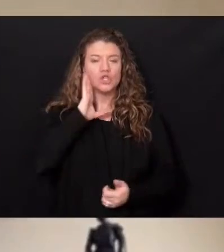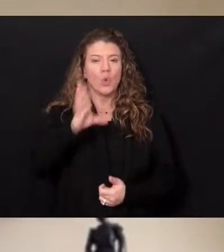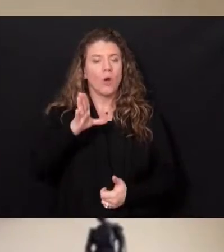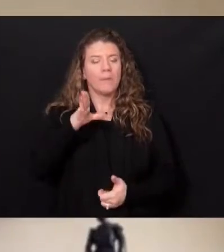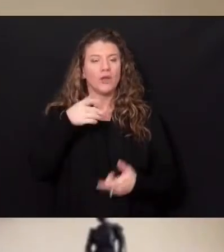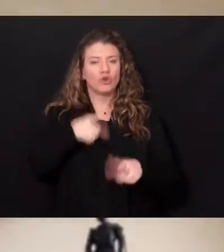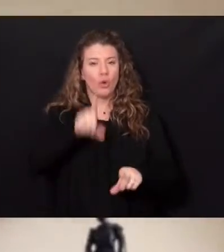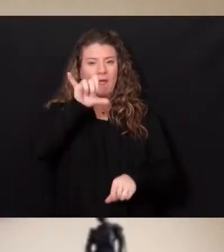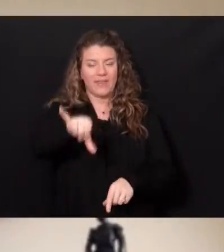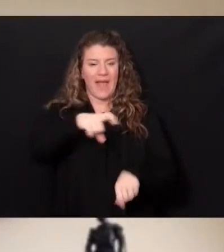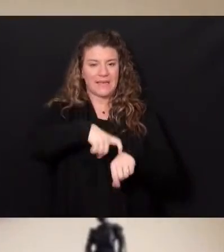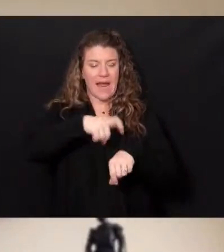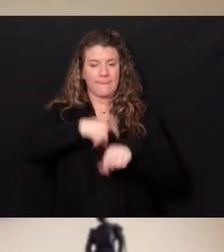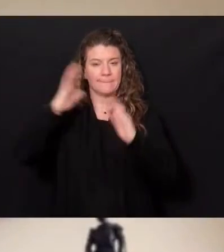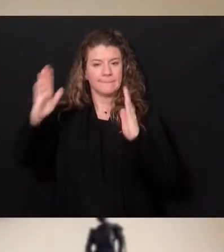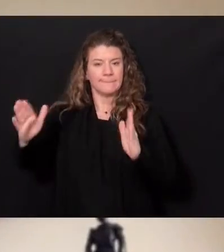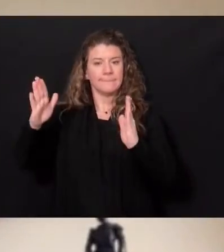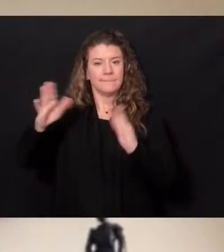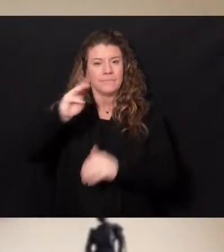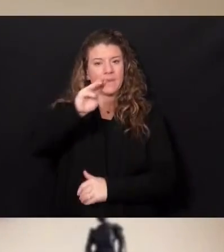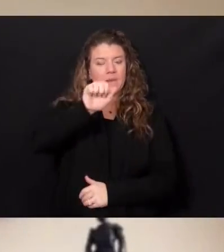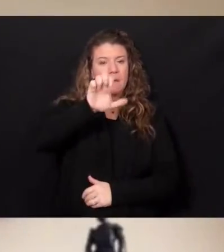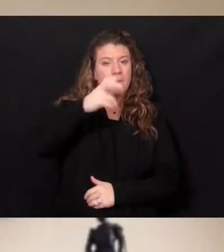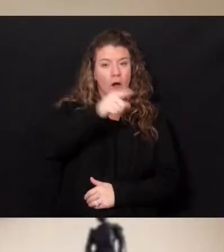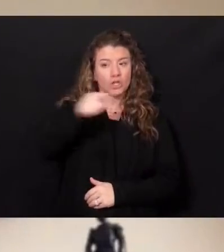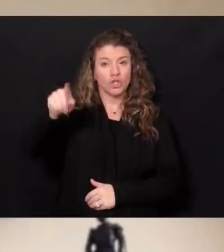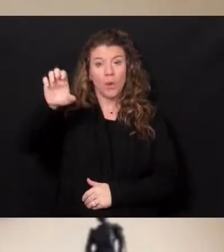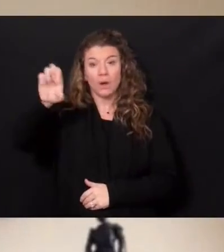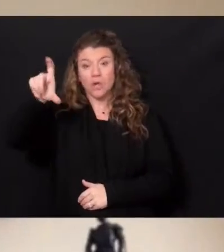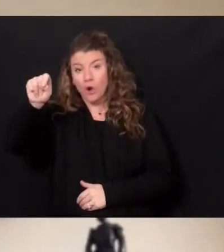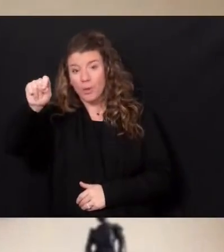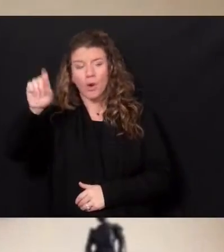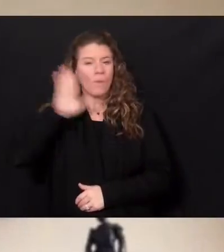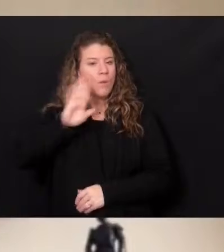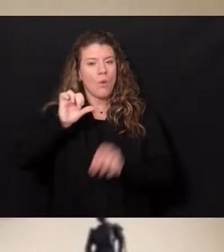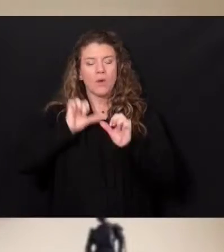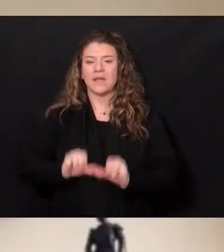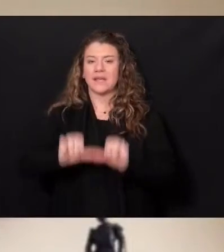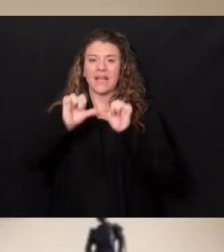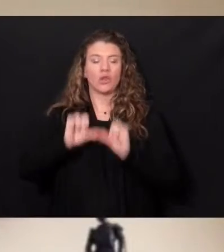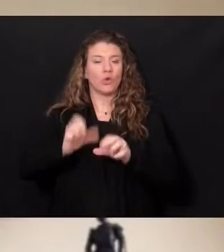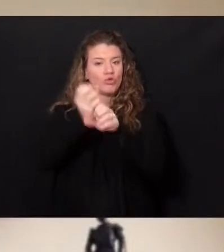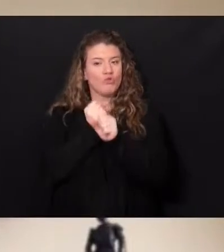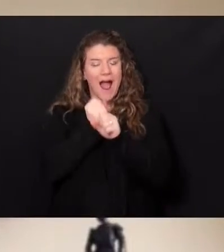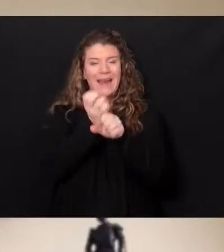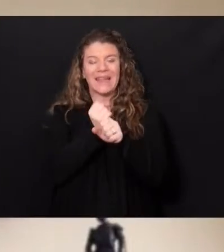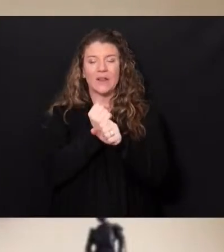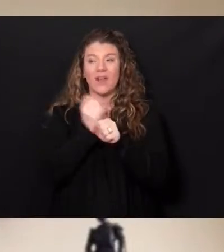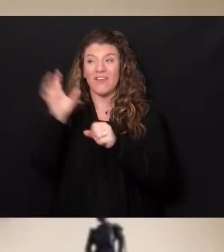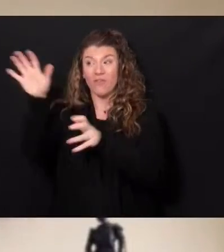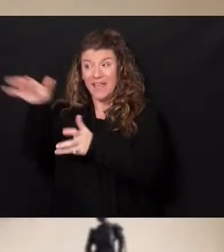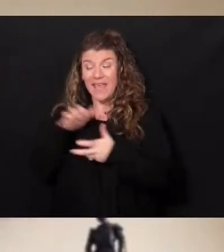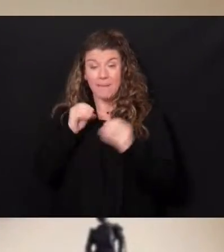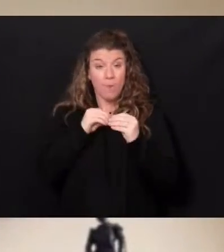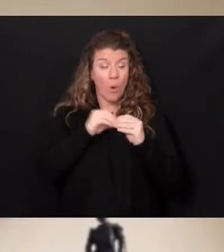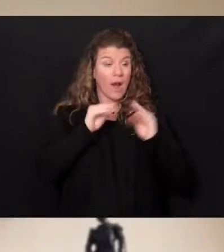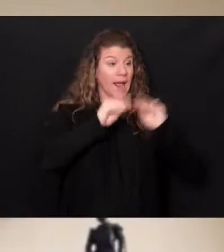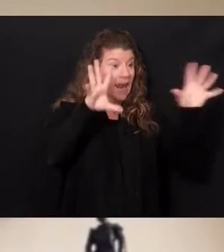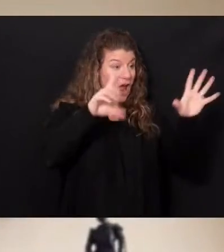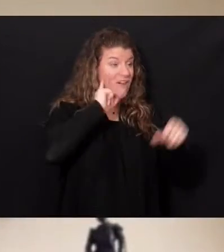that window of March through October. We'll continue to try to give clarity to our citizens in the state,